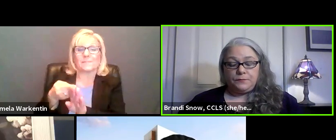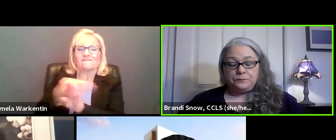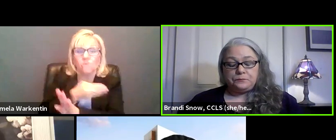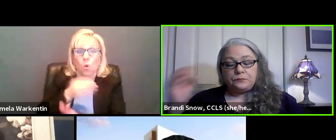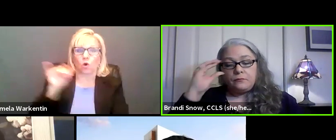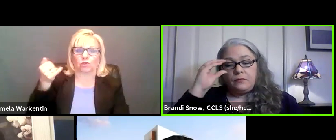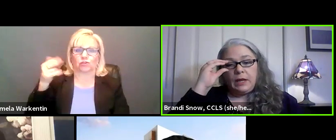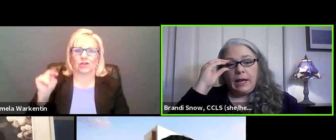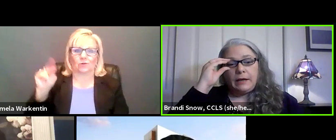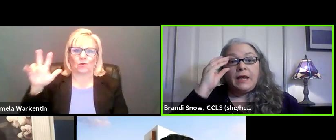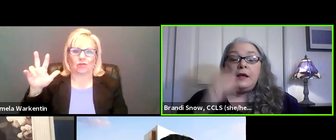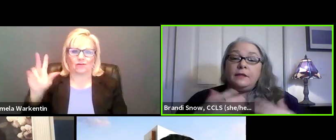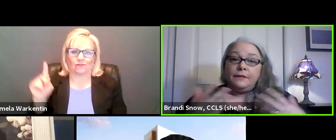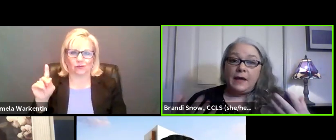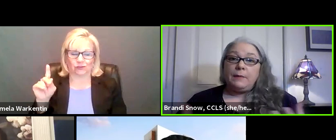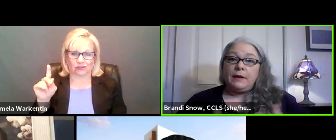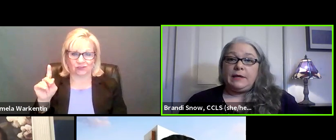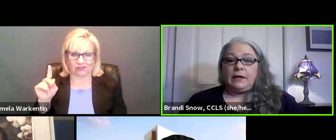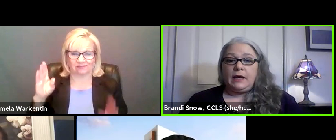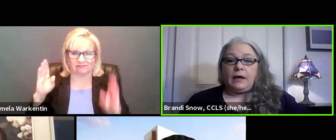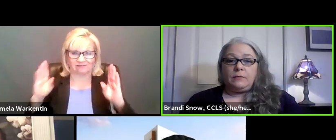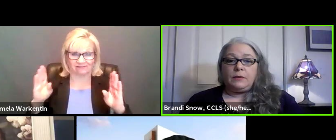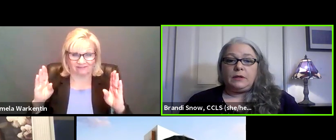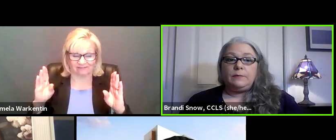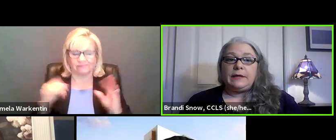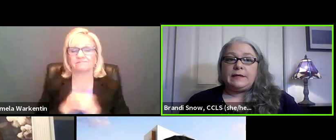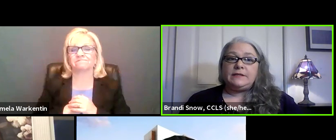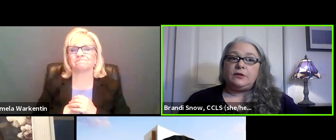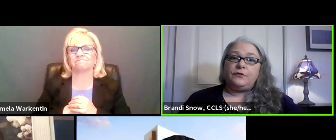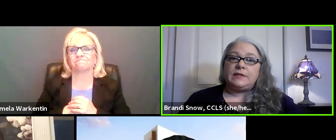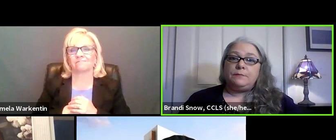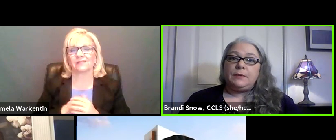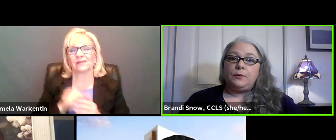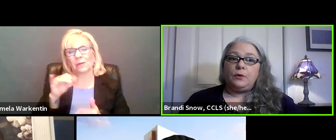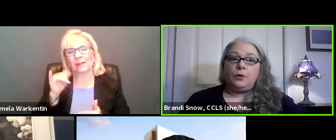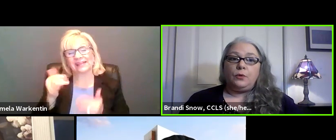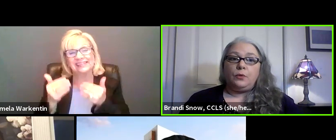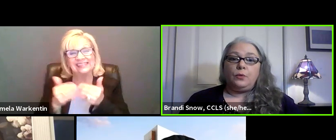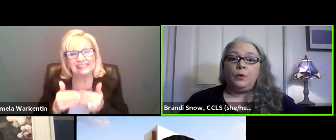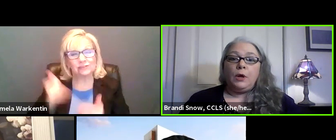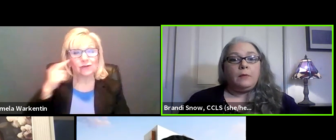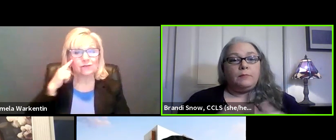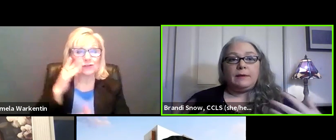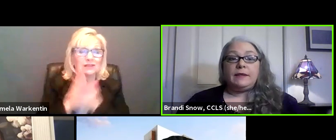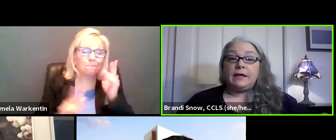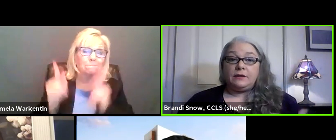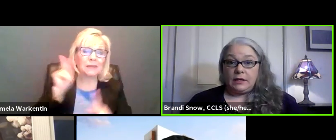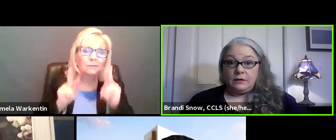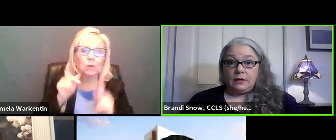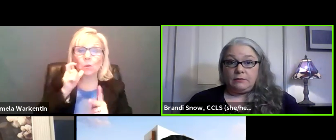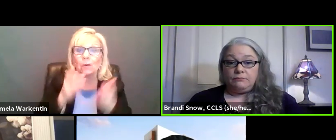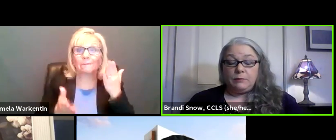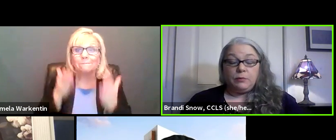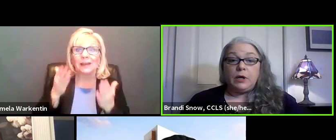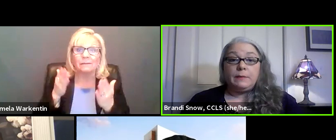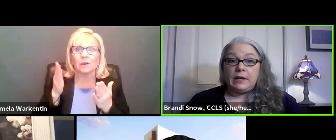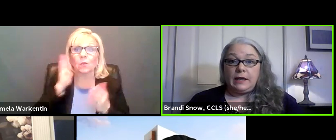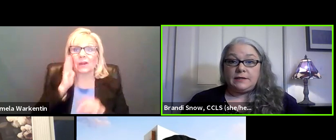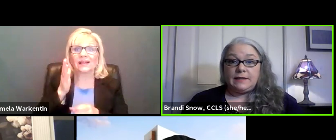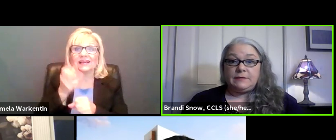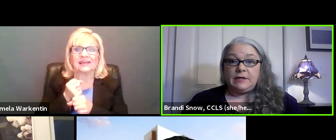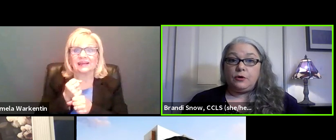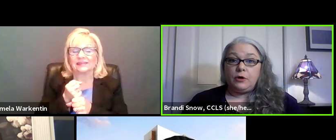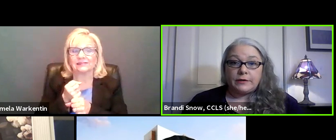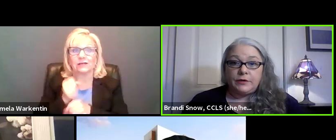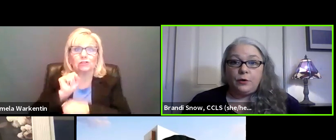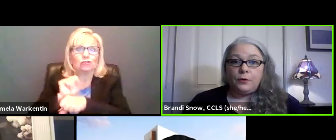31st. And that might be a little bit easier for some people who maybe they get employment again